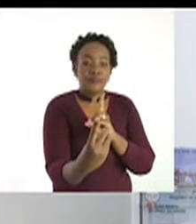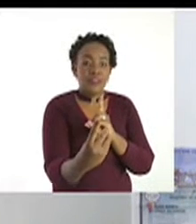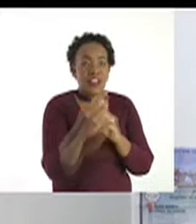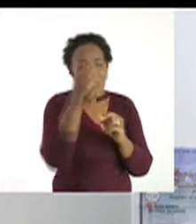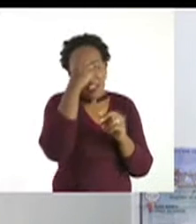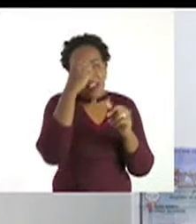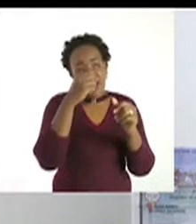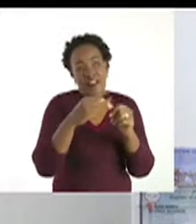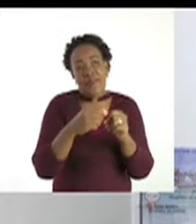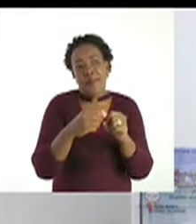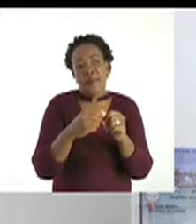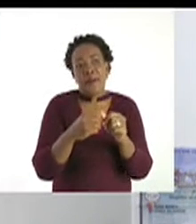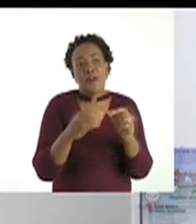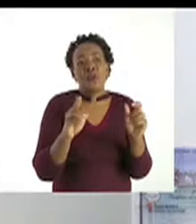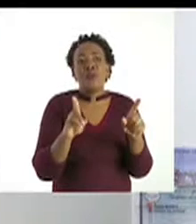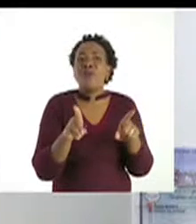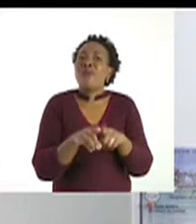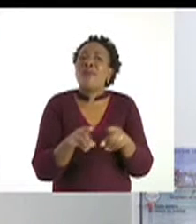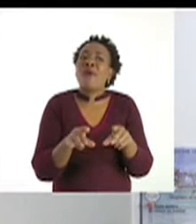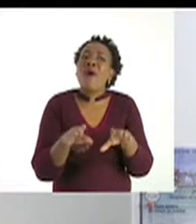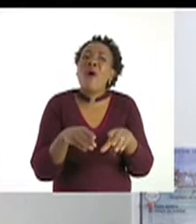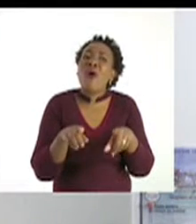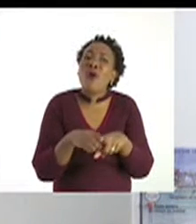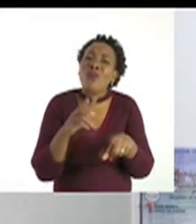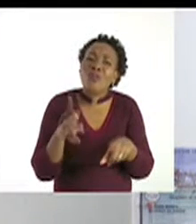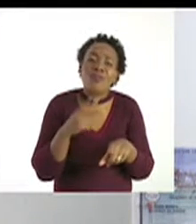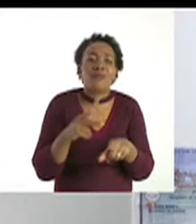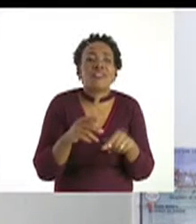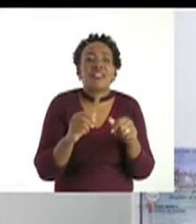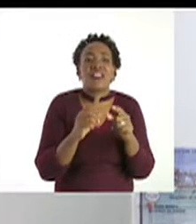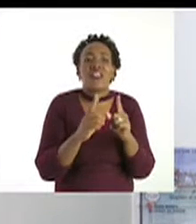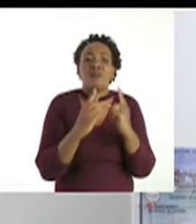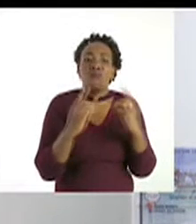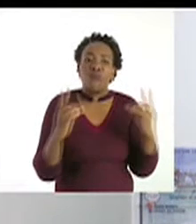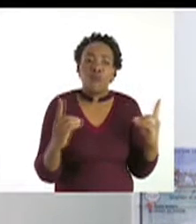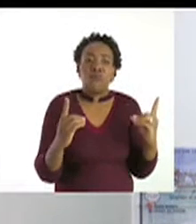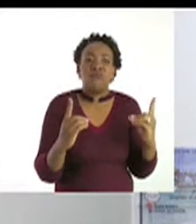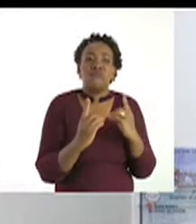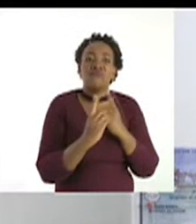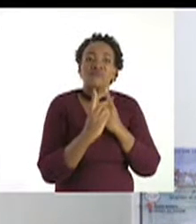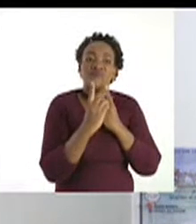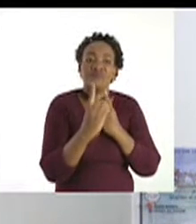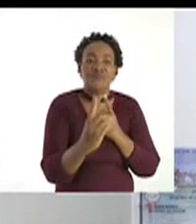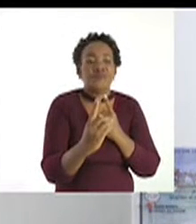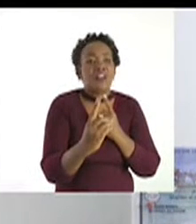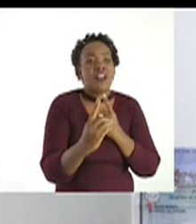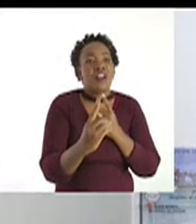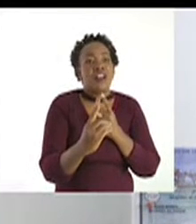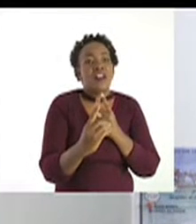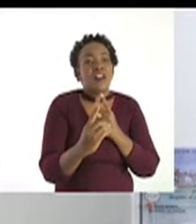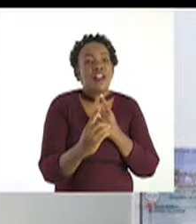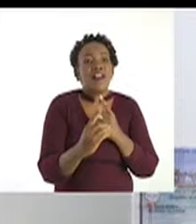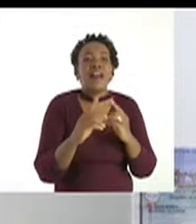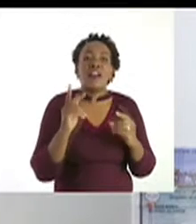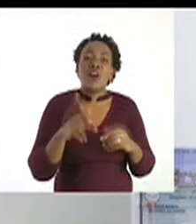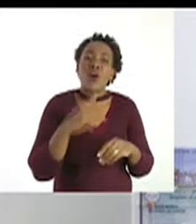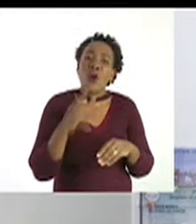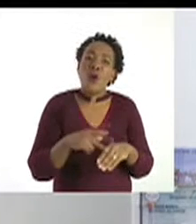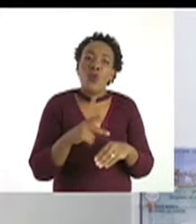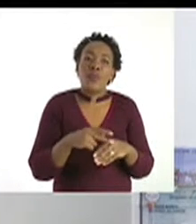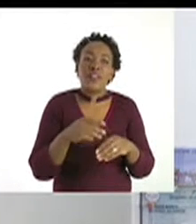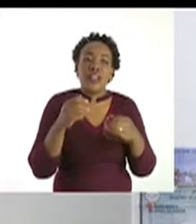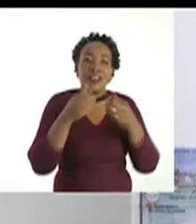Remember to social distance. And every time you go out, remember to wear your